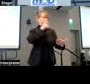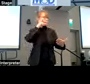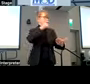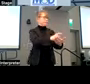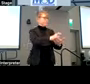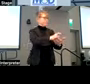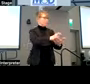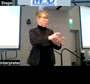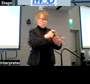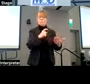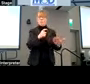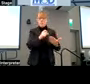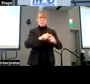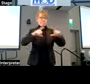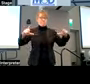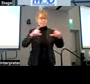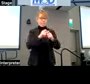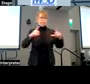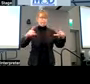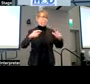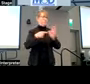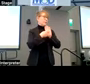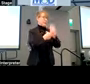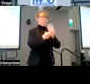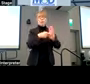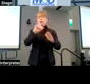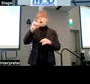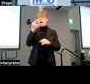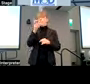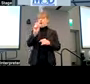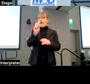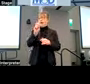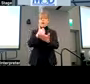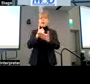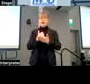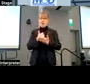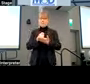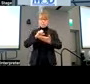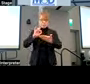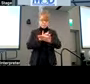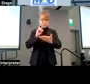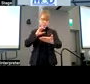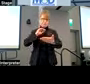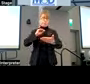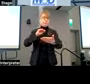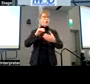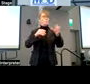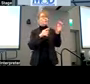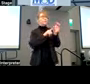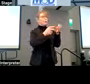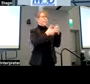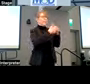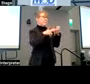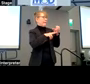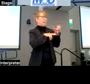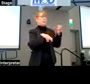And one example is using the iPad to magnify the content on a prescription medication label so that patients